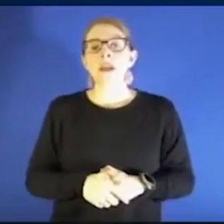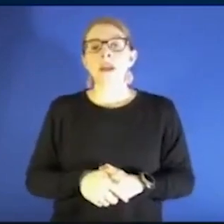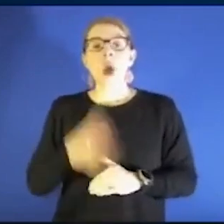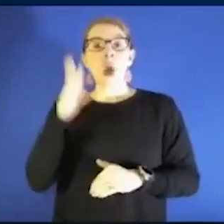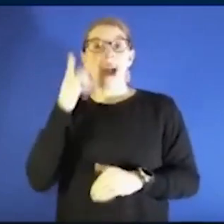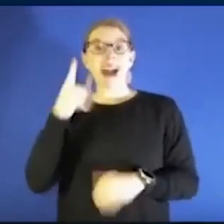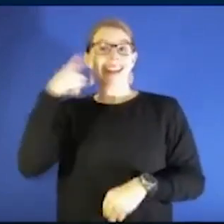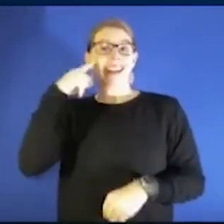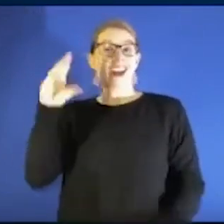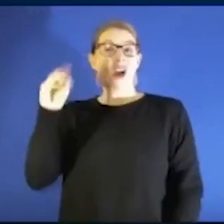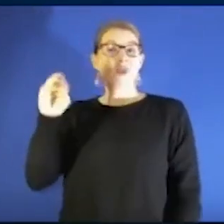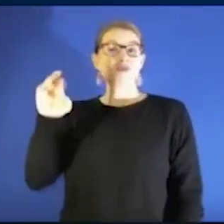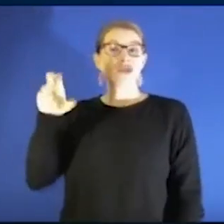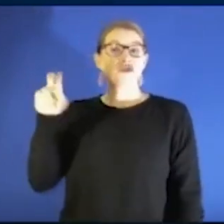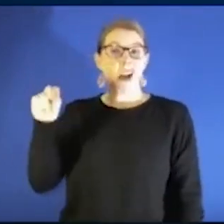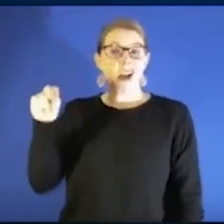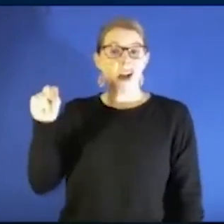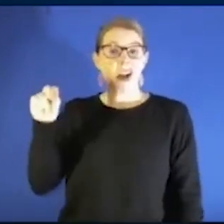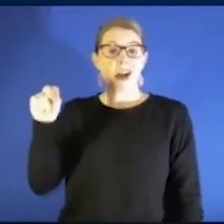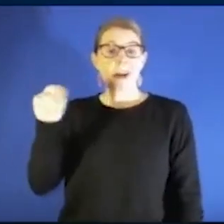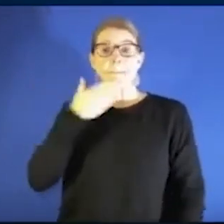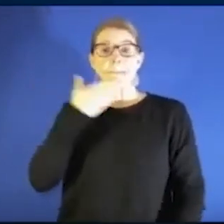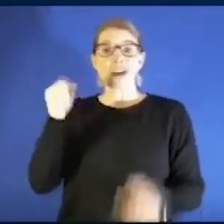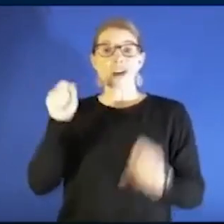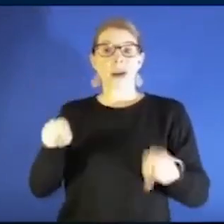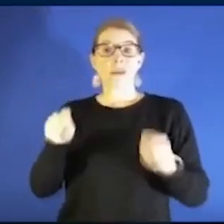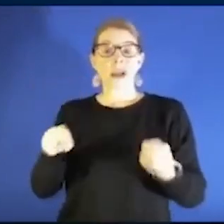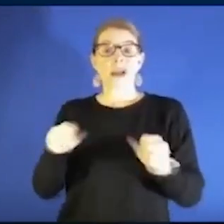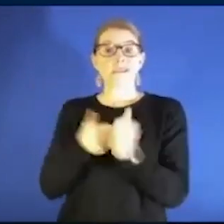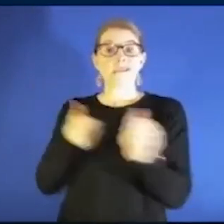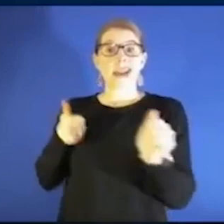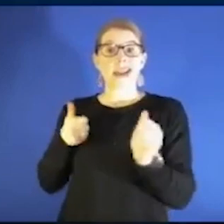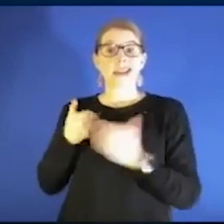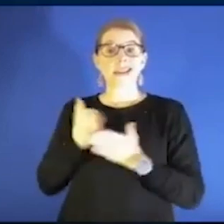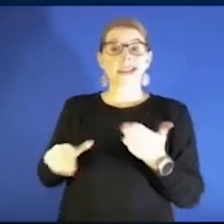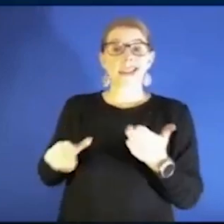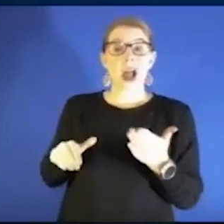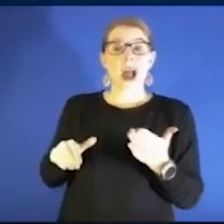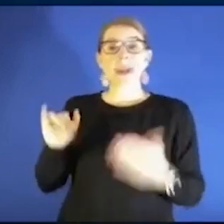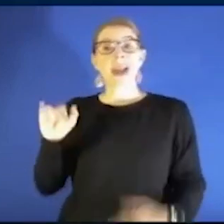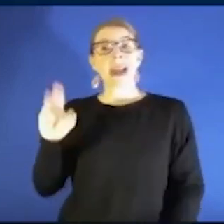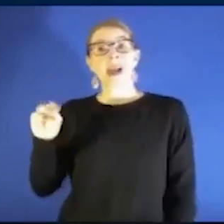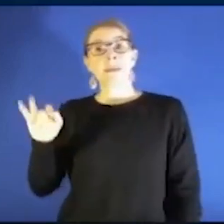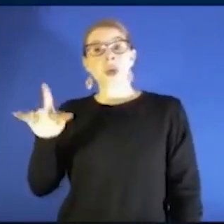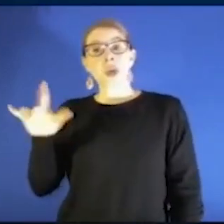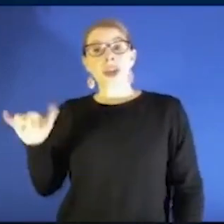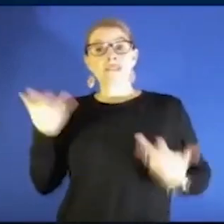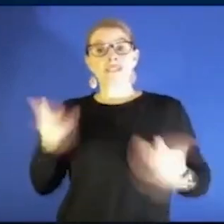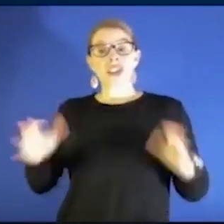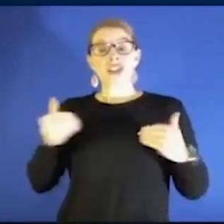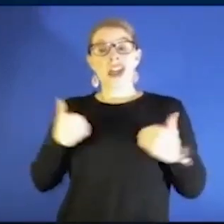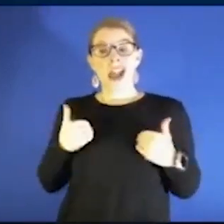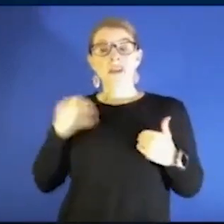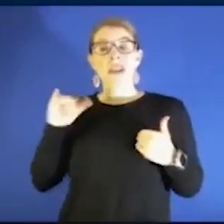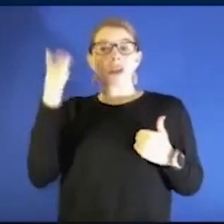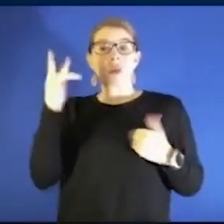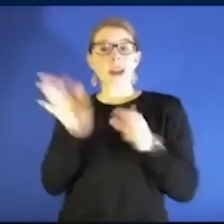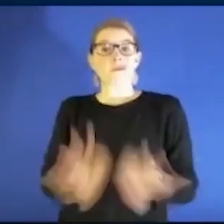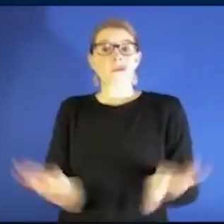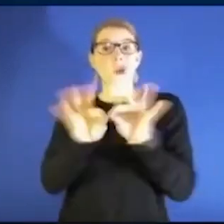Omicron has better ability to evade some of the immunity that we may have on board, which is why it's so important to get